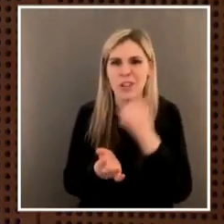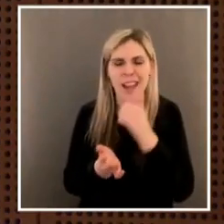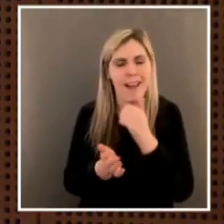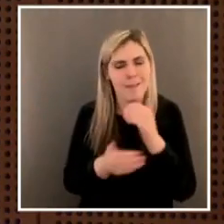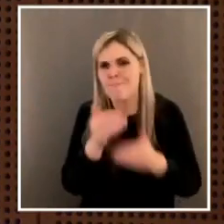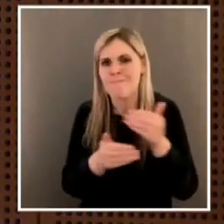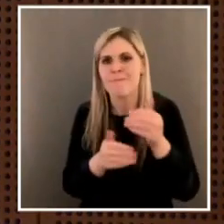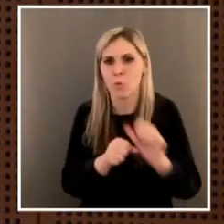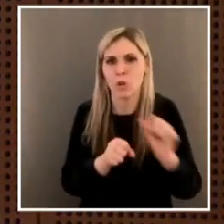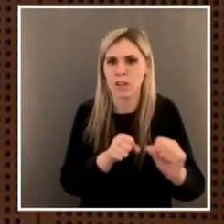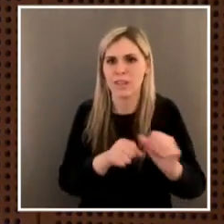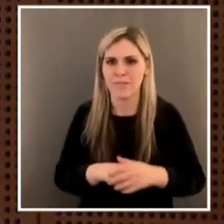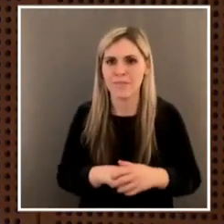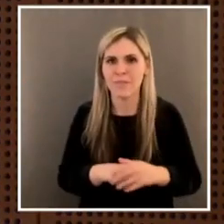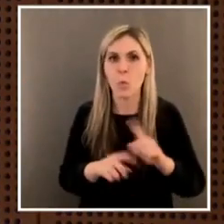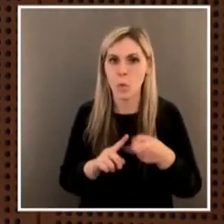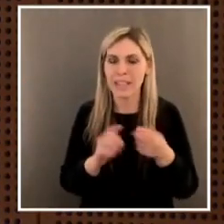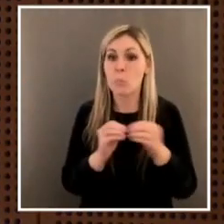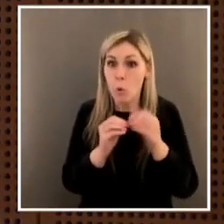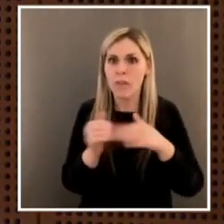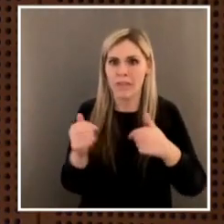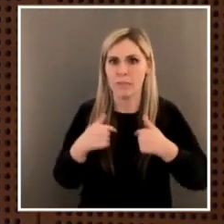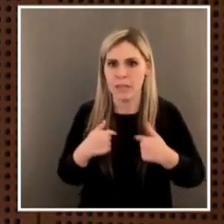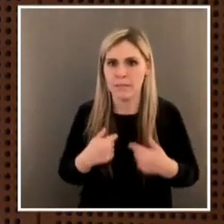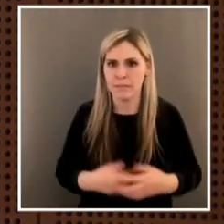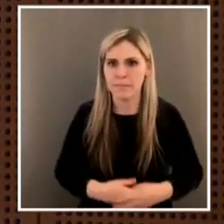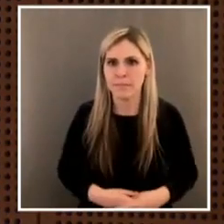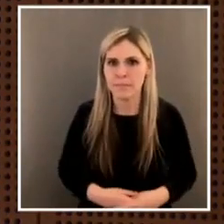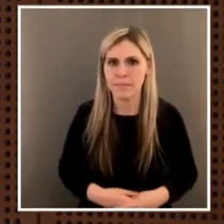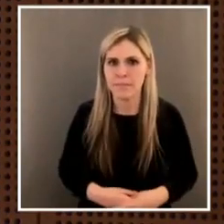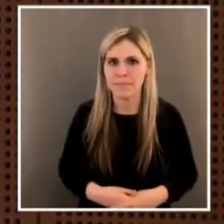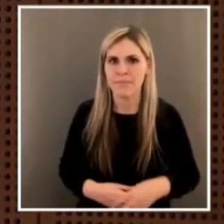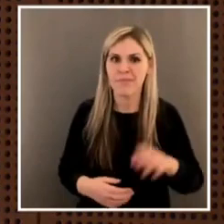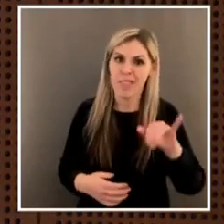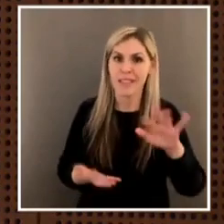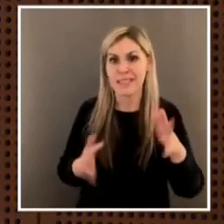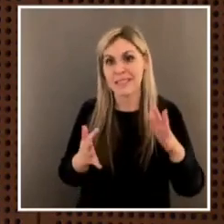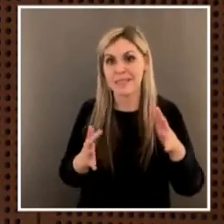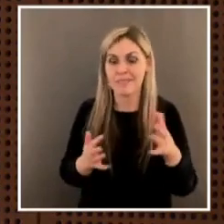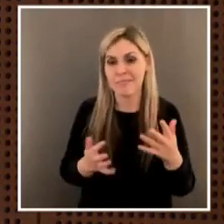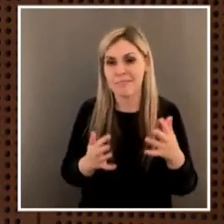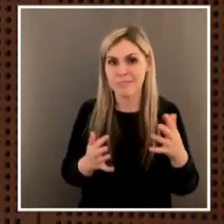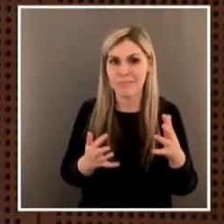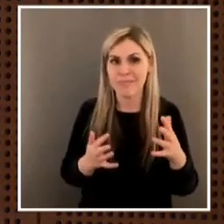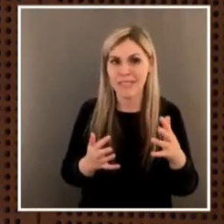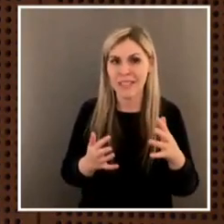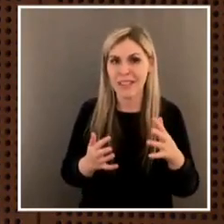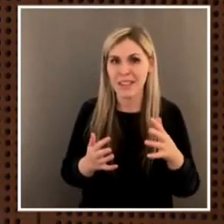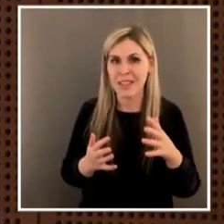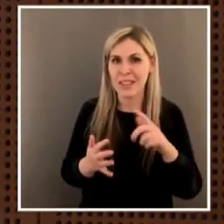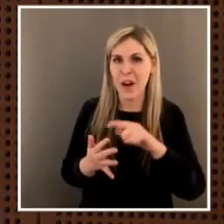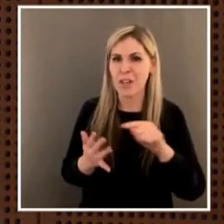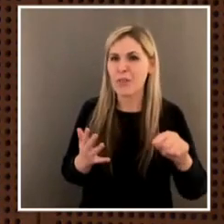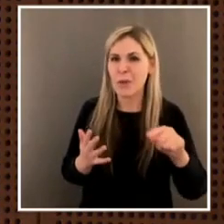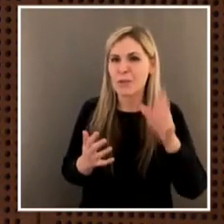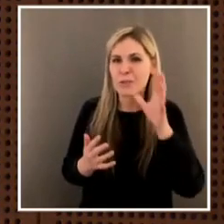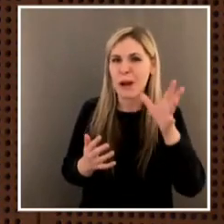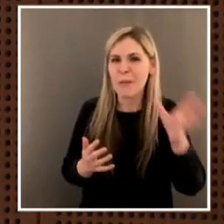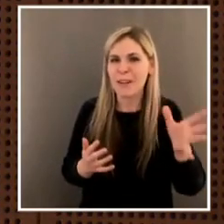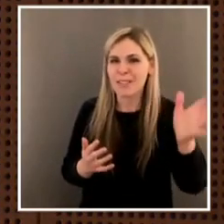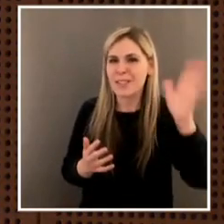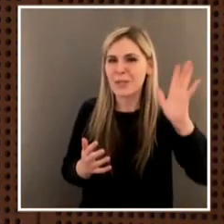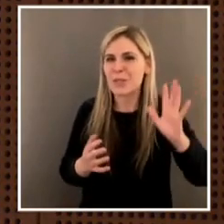work when it's bigger than me, which is in a way what all those grandmamas used to say in church.